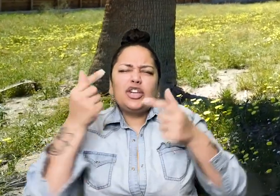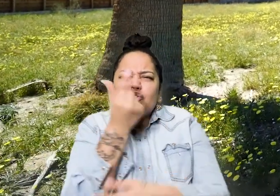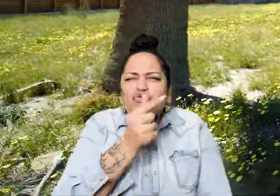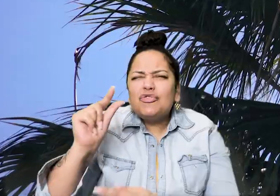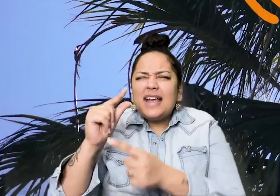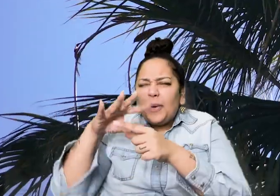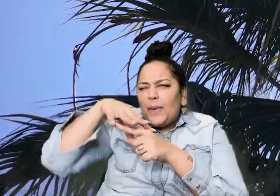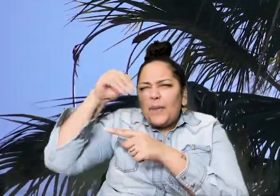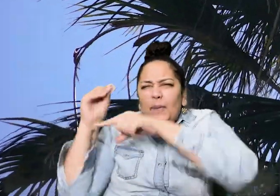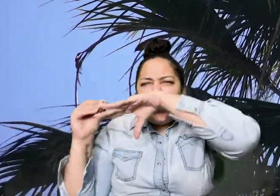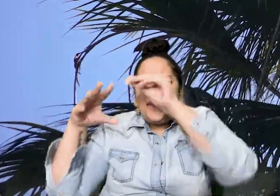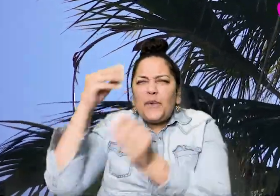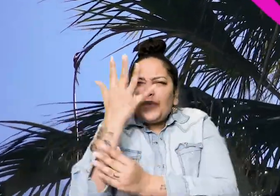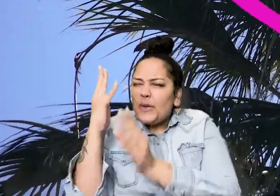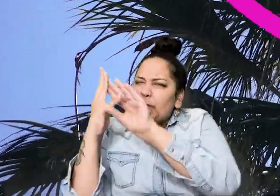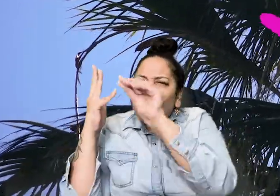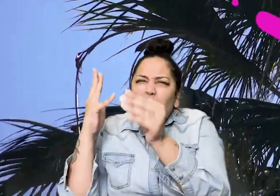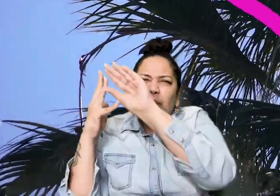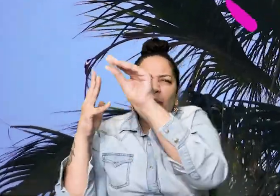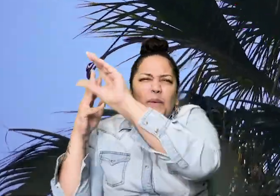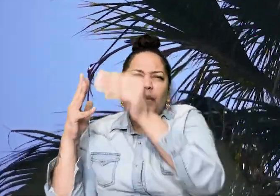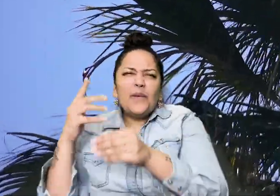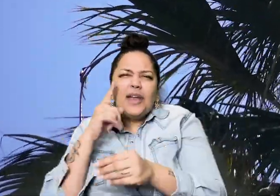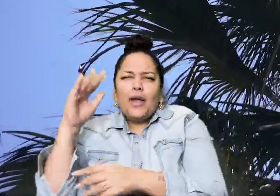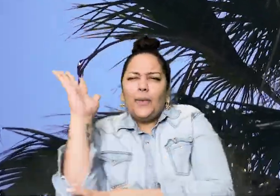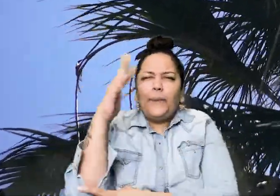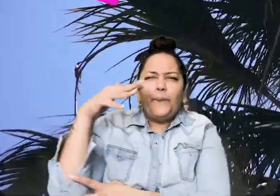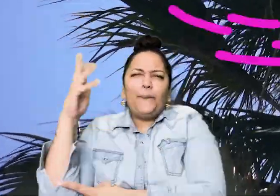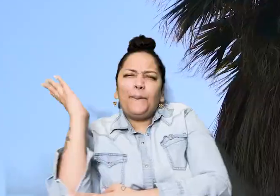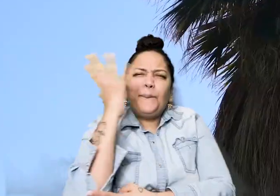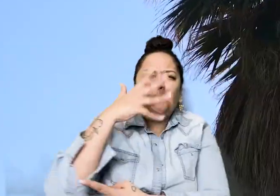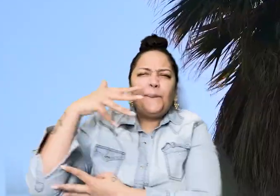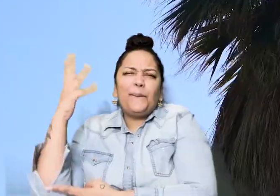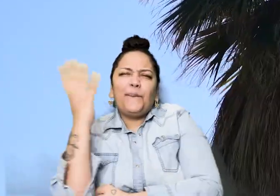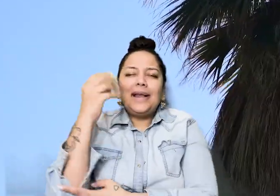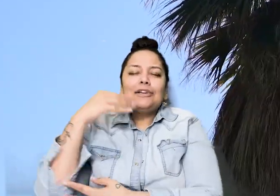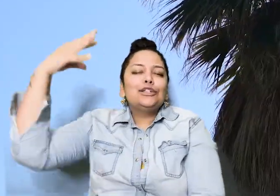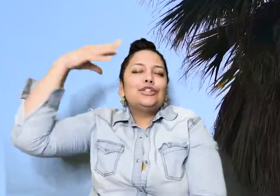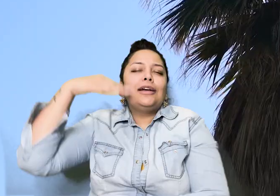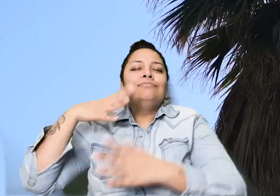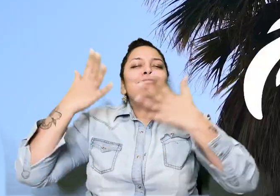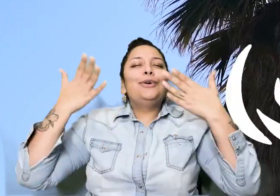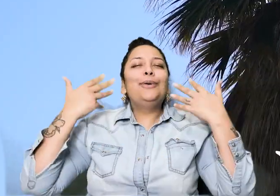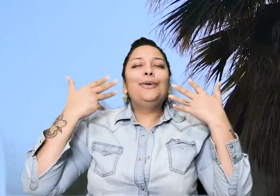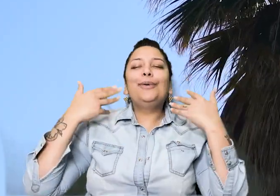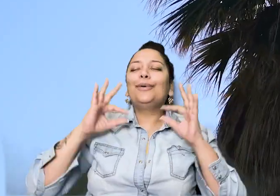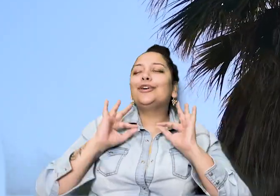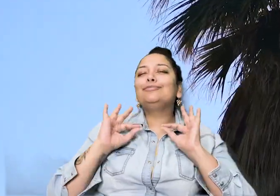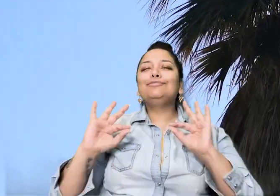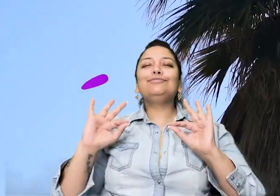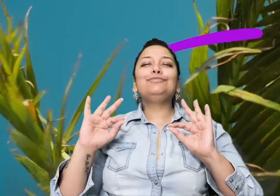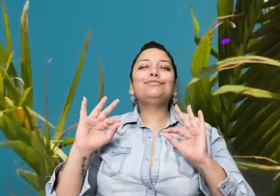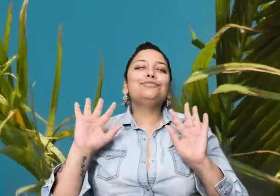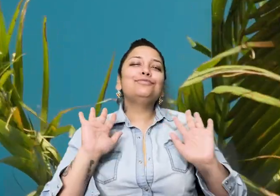so neat. They have these big green leaves at the top that like to sway in the wind, and a palm